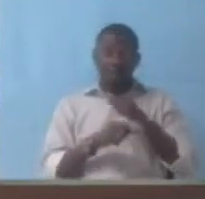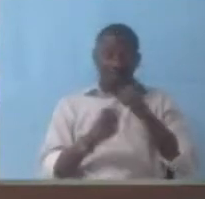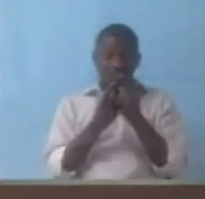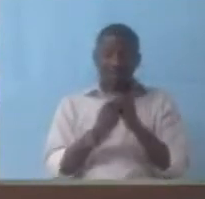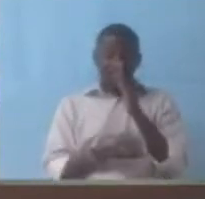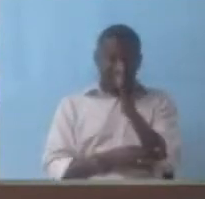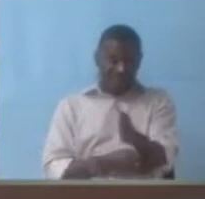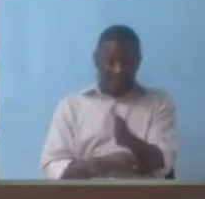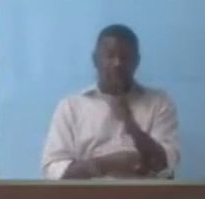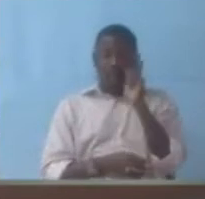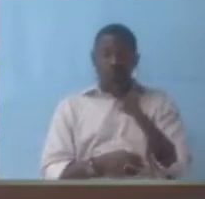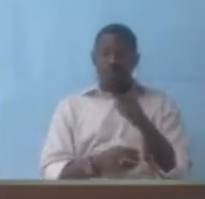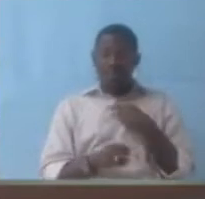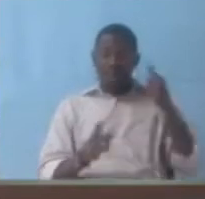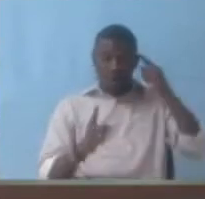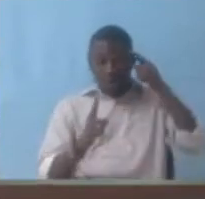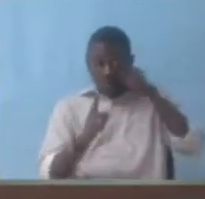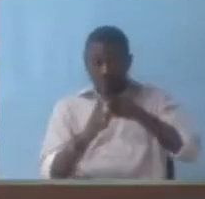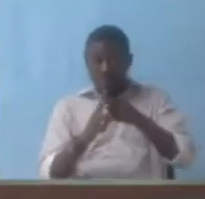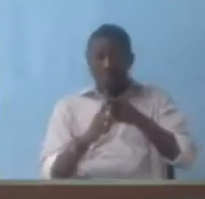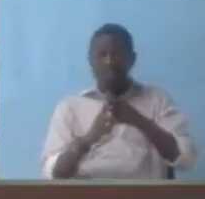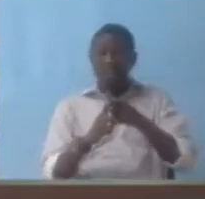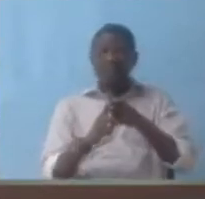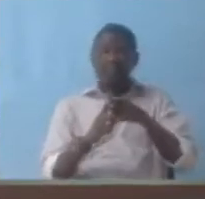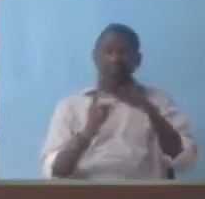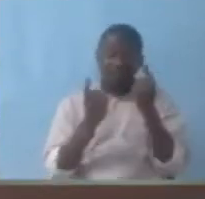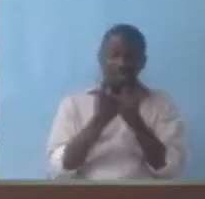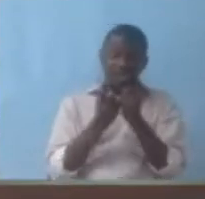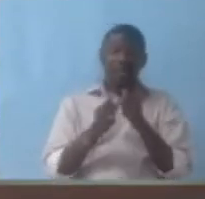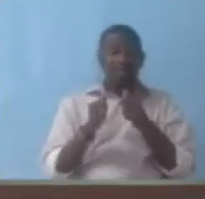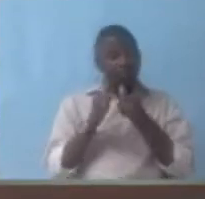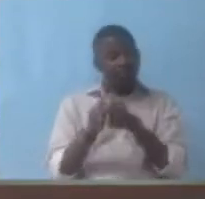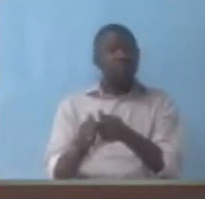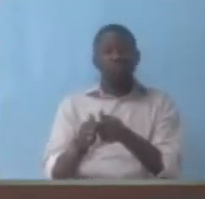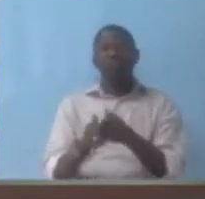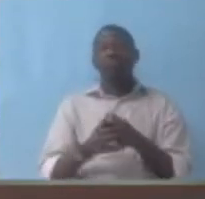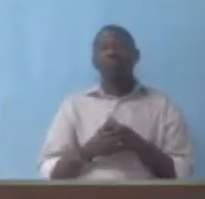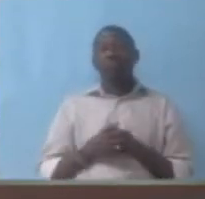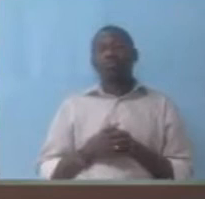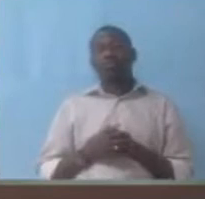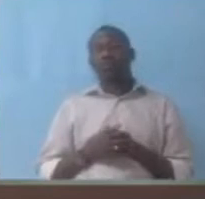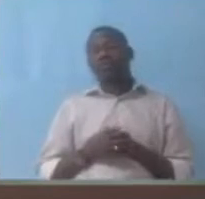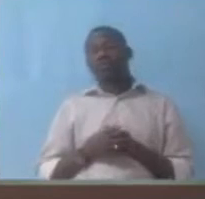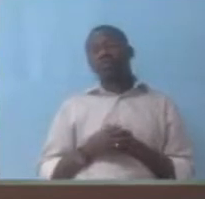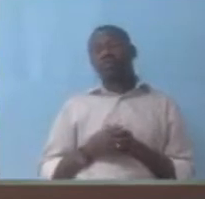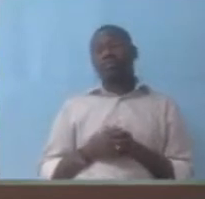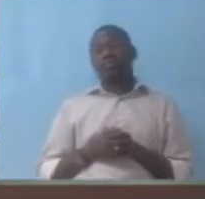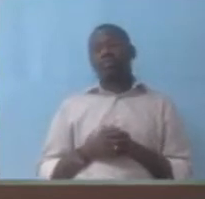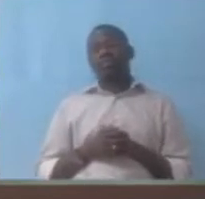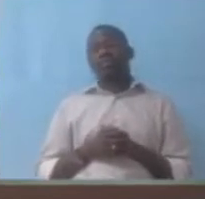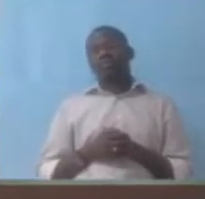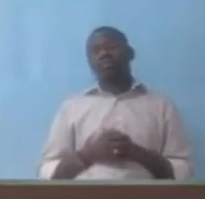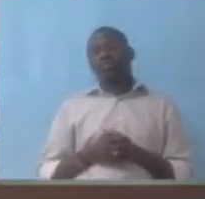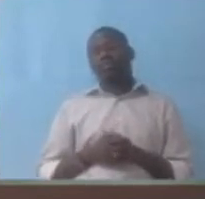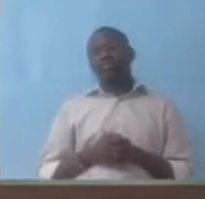yardstick. Kumbe nyimfalan falako, kakuotilindika kekutime ya lonko keko kutilindi ngolongo. Wafanan ayala sumanda